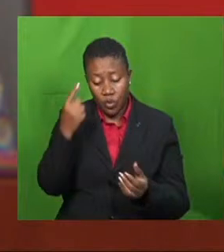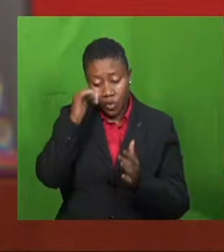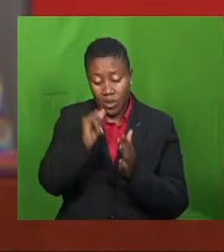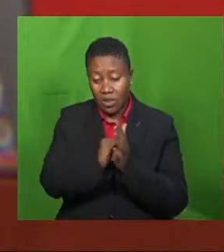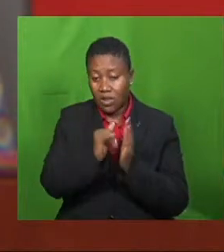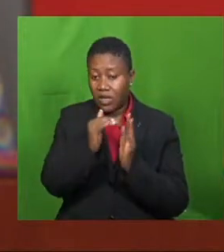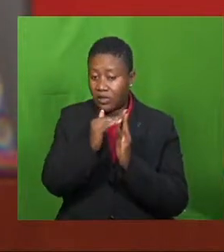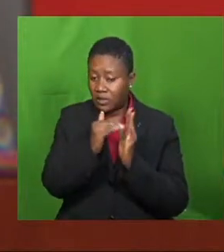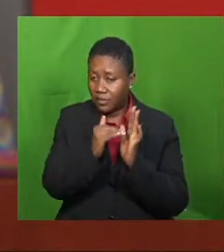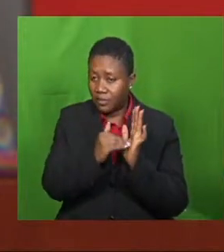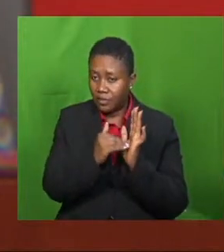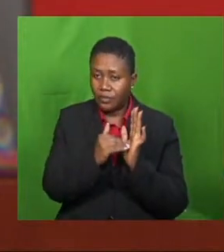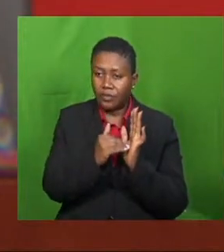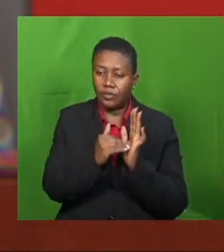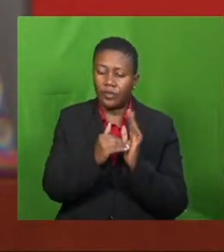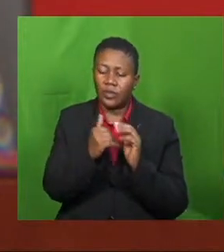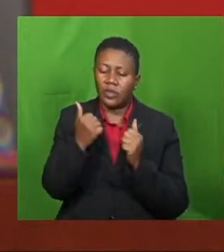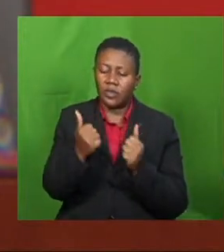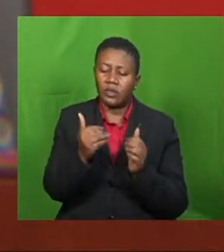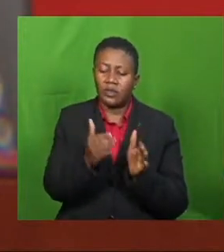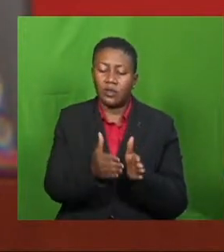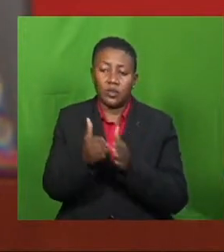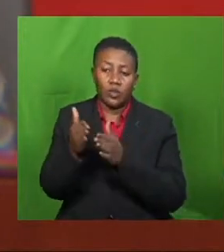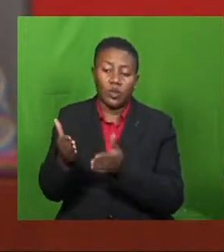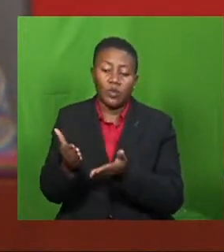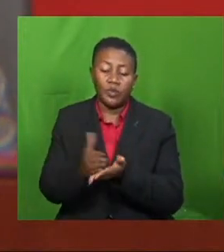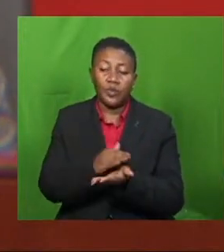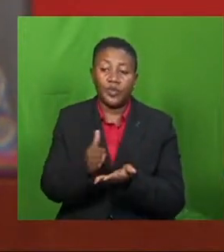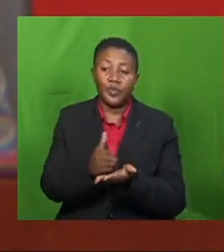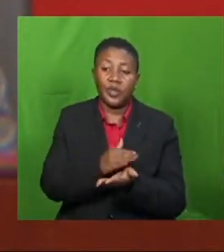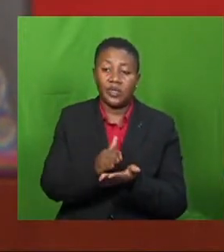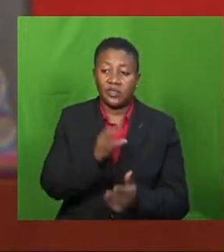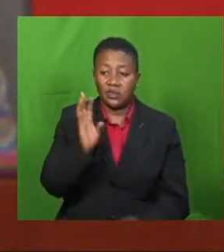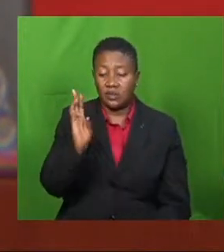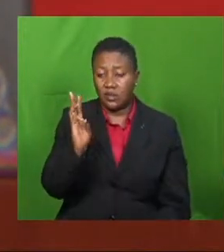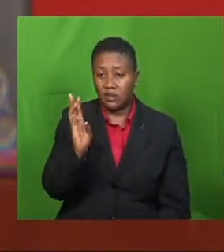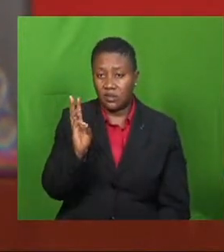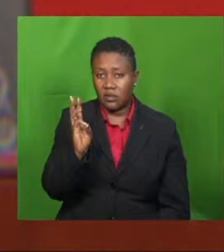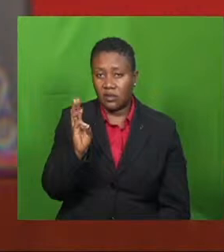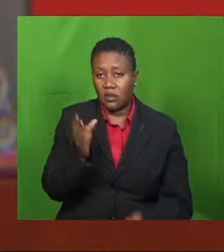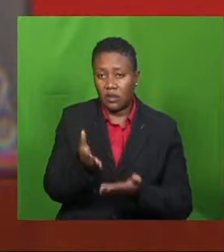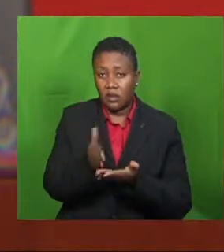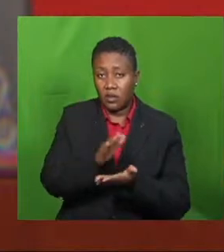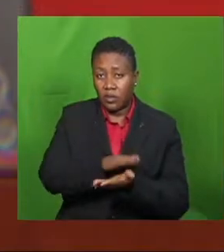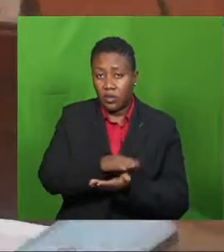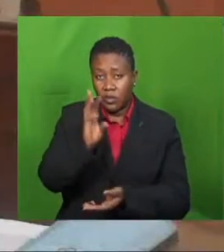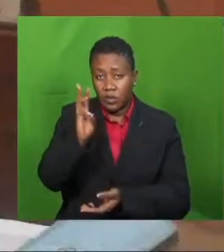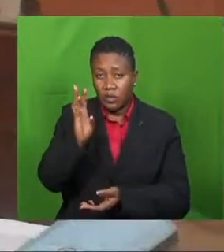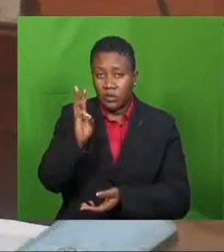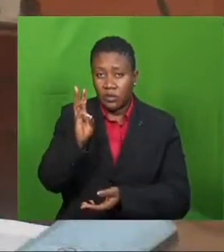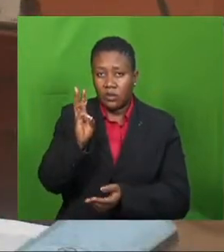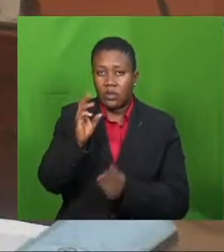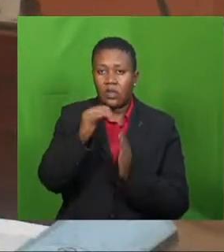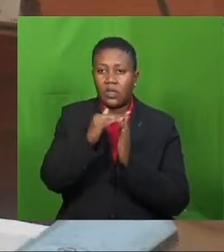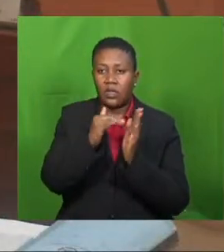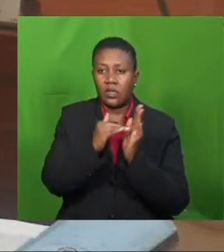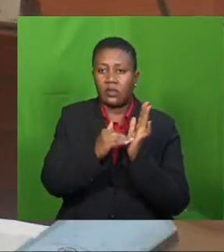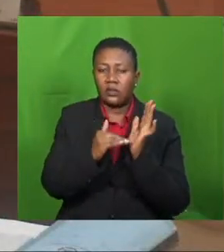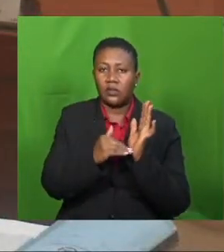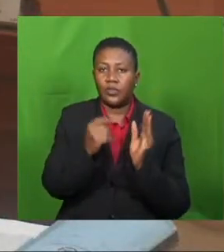and go on to page 6. Page 6 and take item 11.